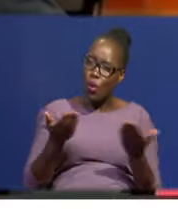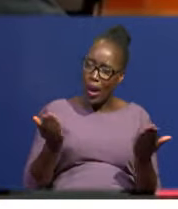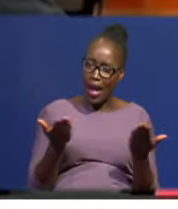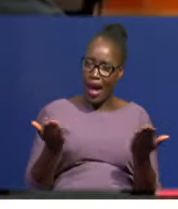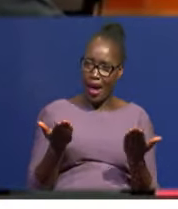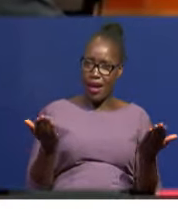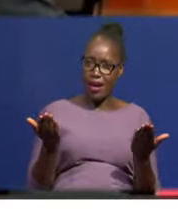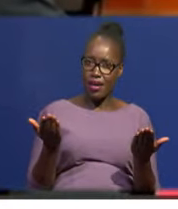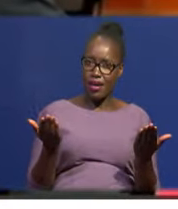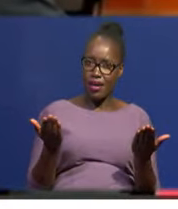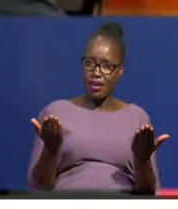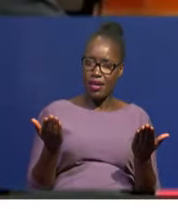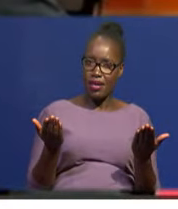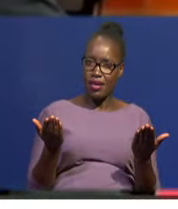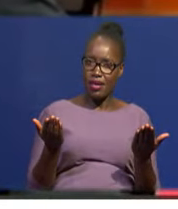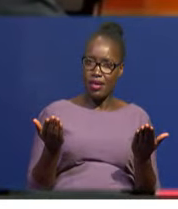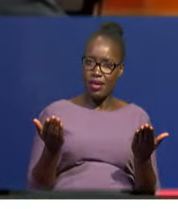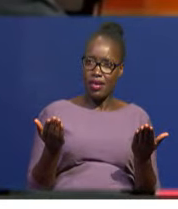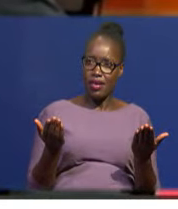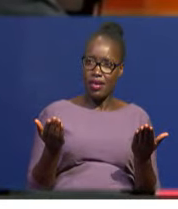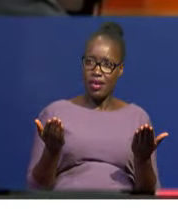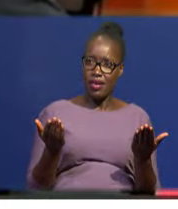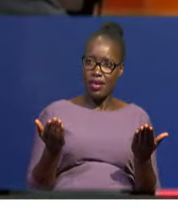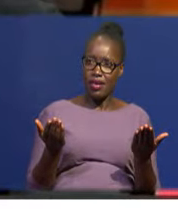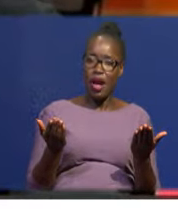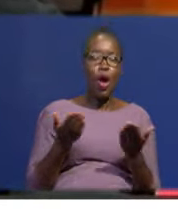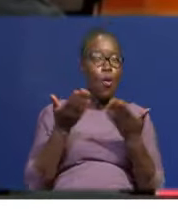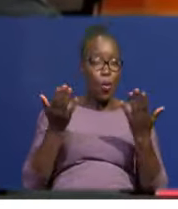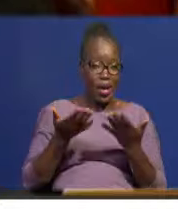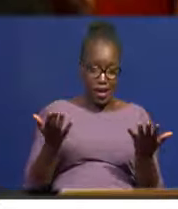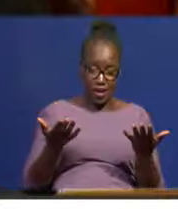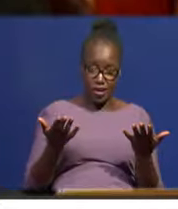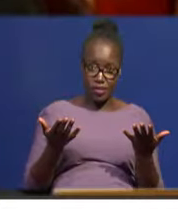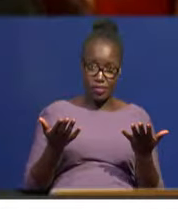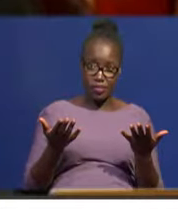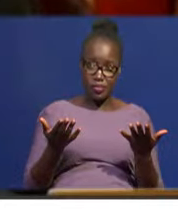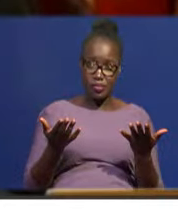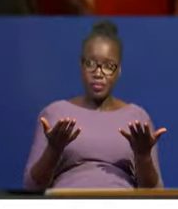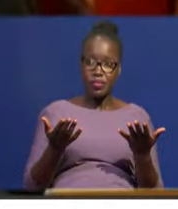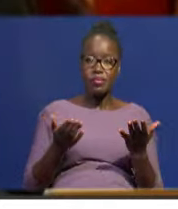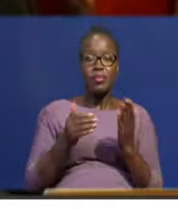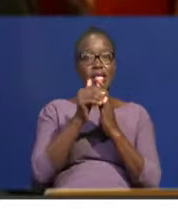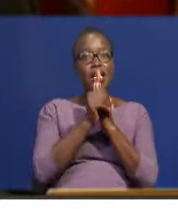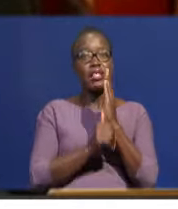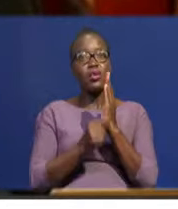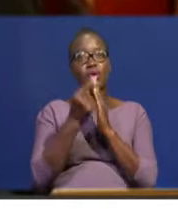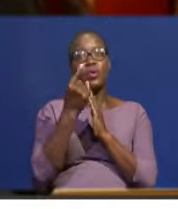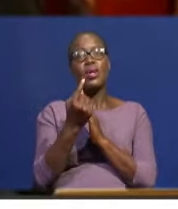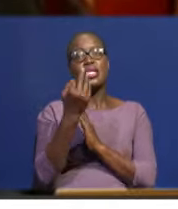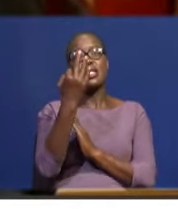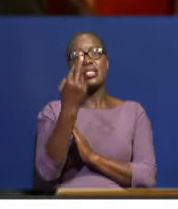in the architecture of their executive? If you go to Article